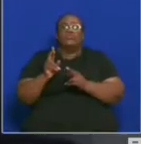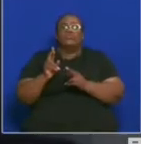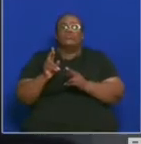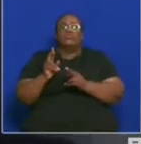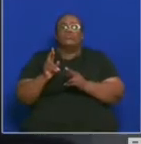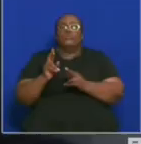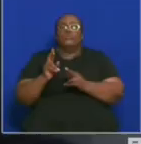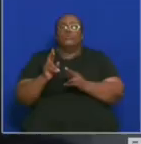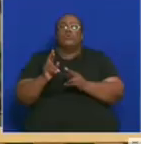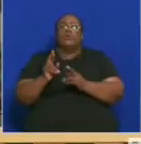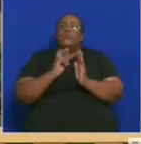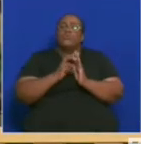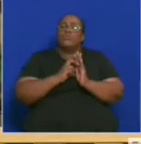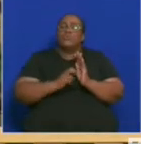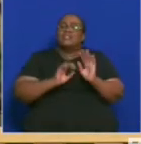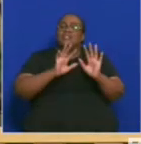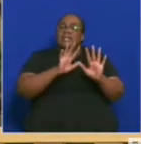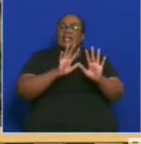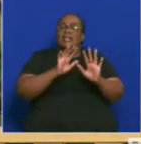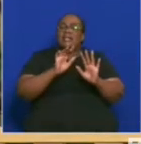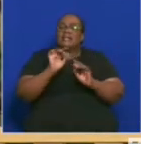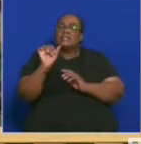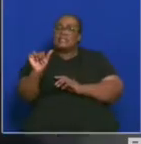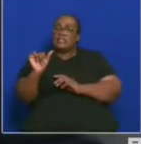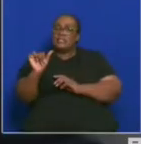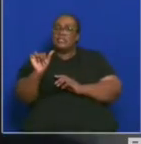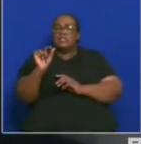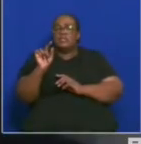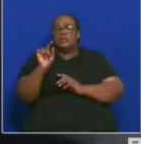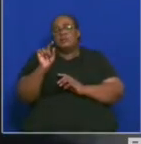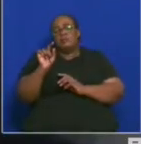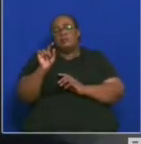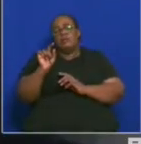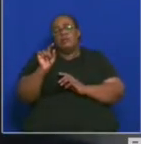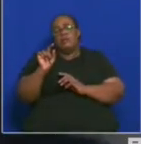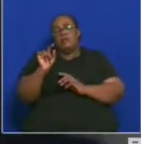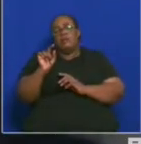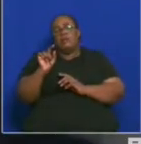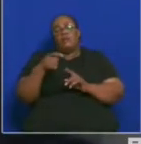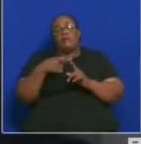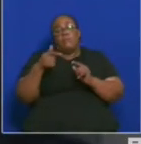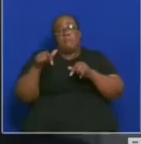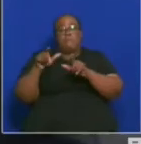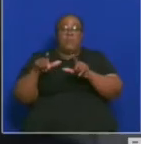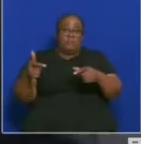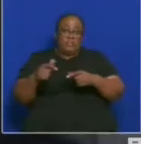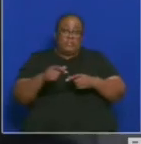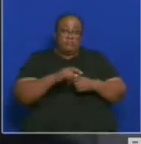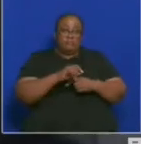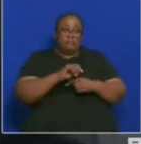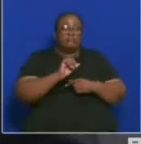Commission, is that correct? Yes, ma'am. And if we go to those, to